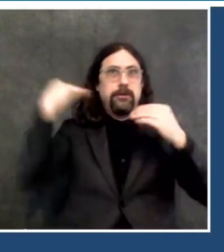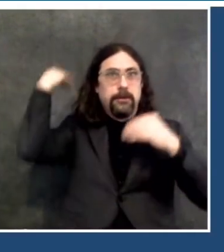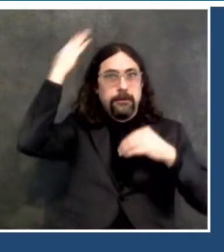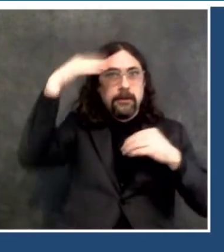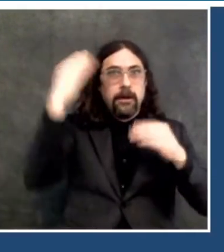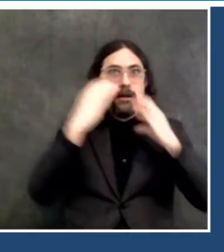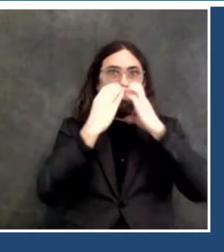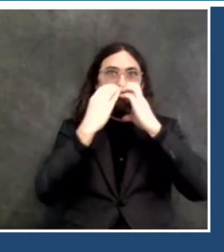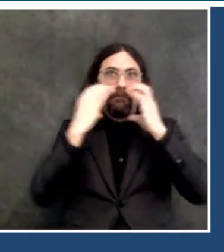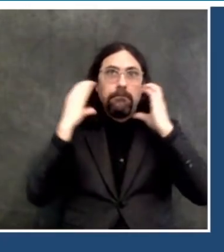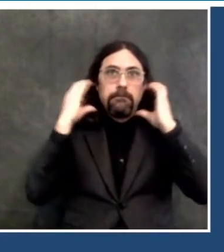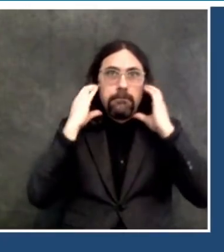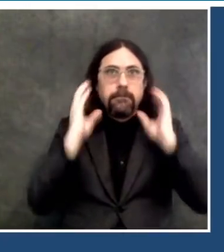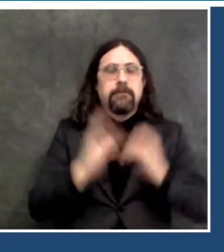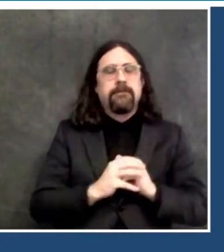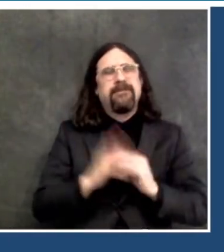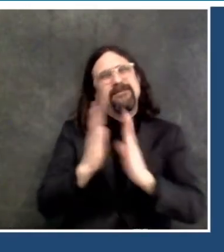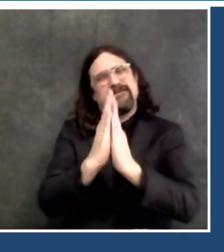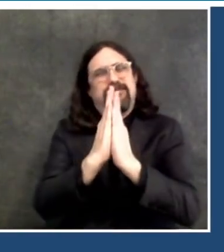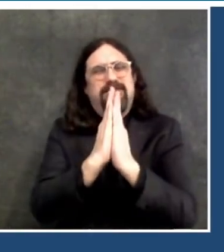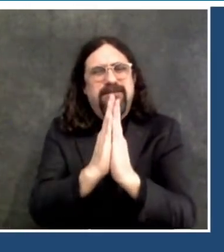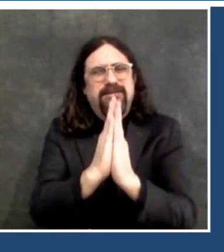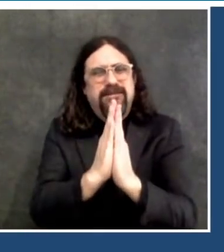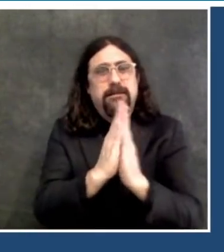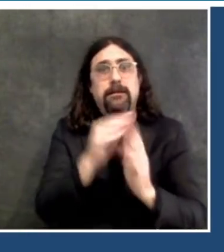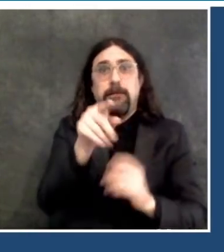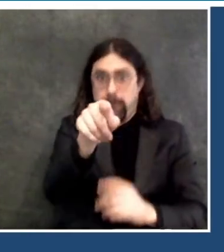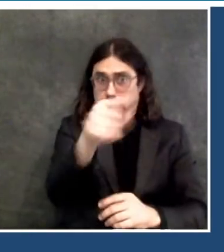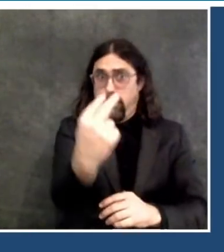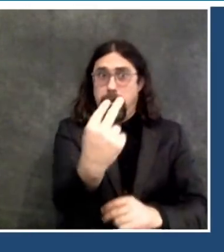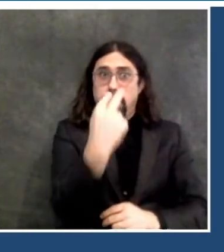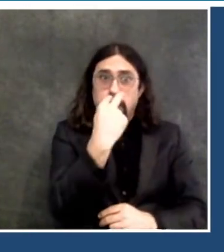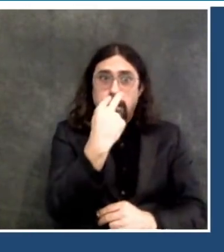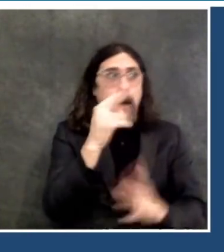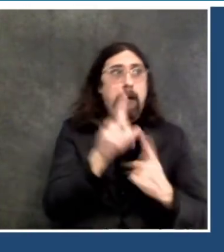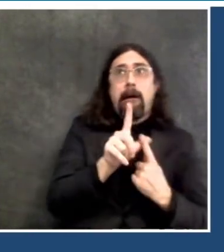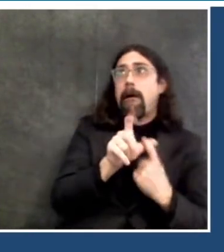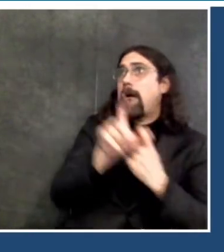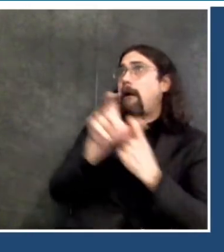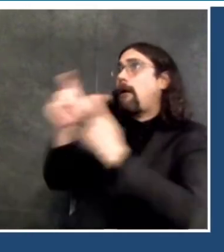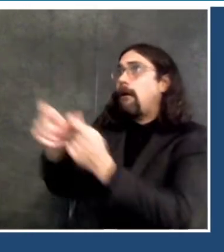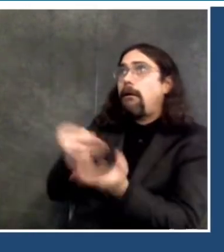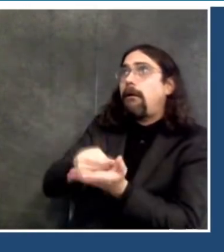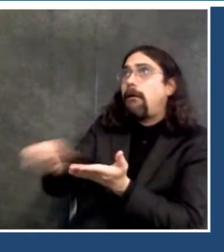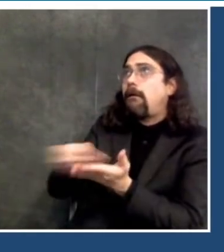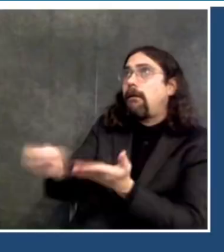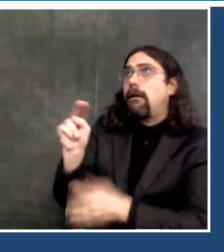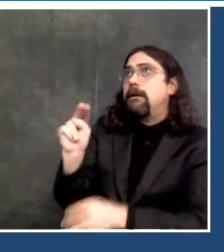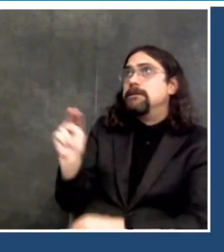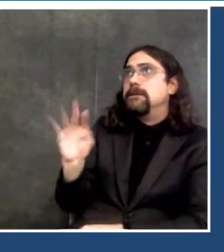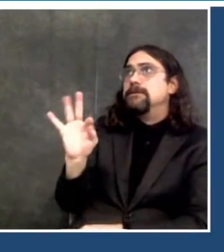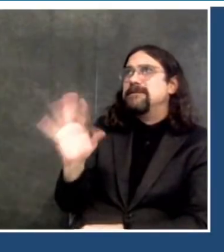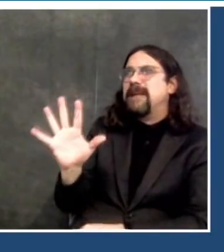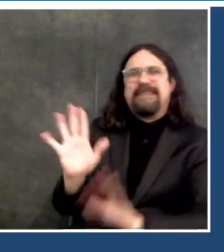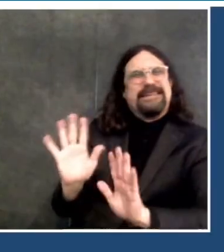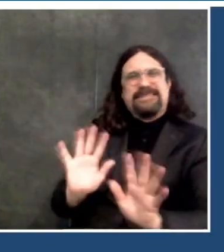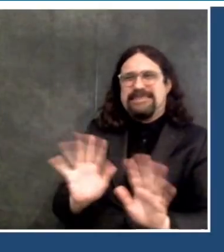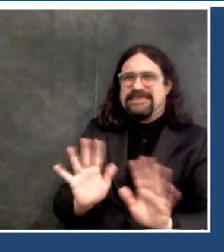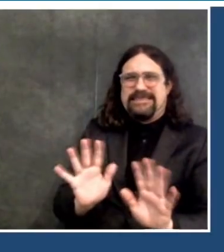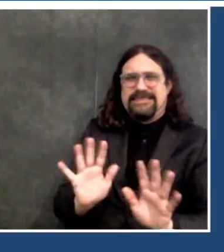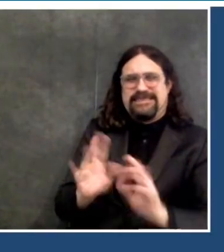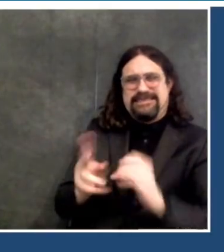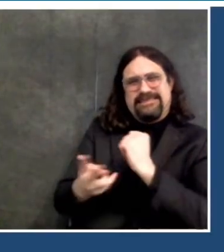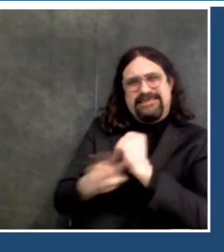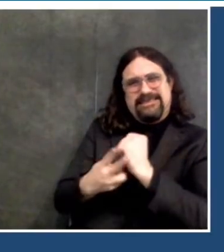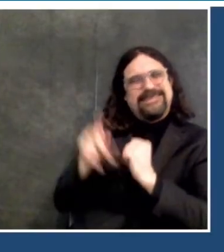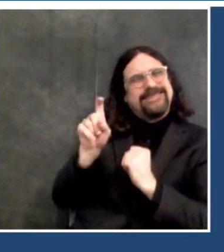Leave those to the people who need them the most, who are saving lives. But you can create a face covering with anything you have at home right now,